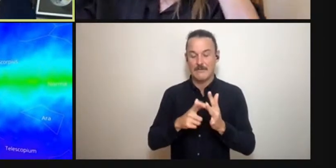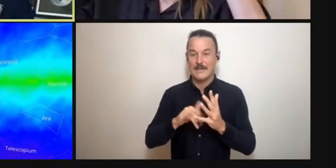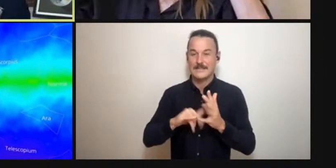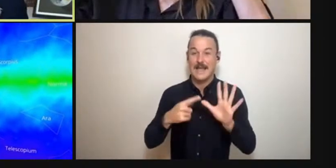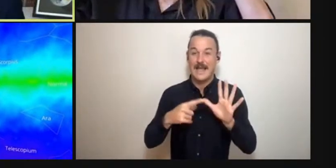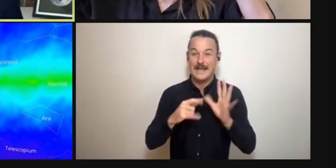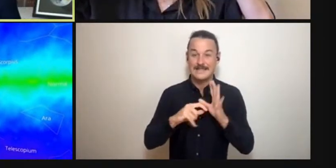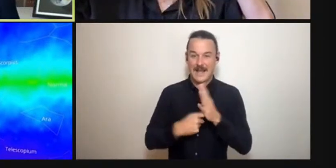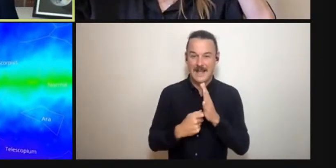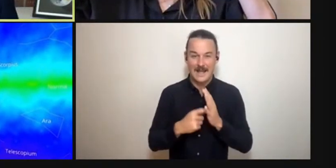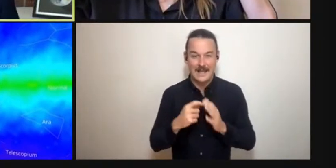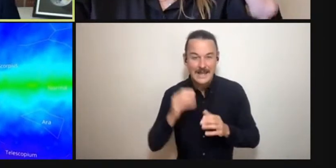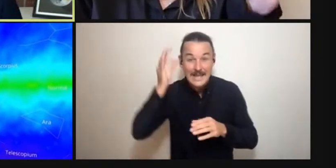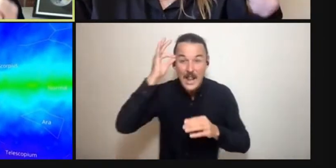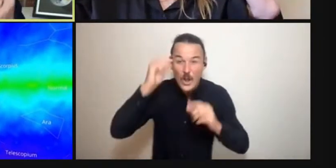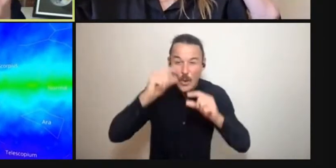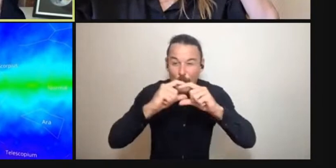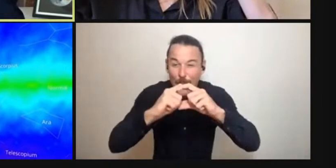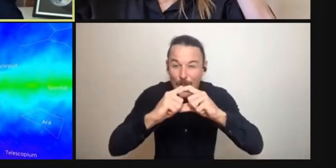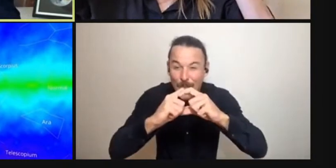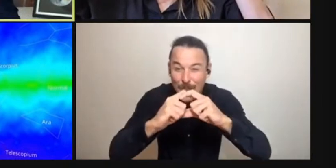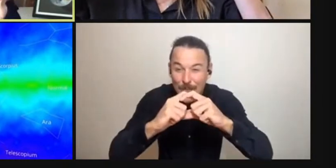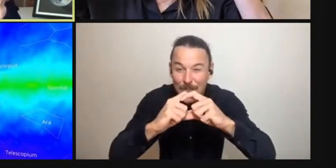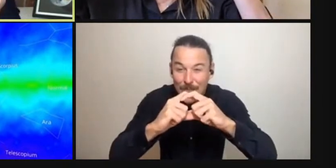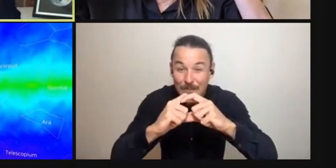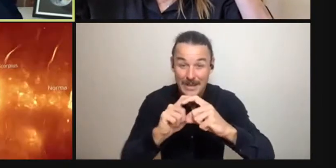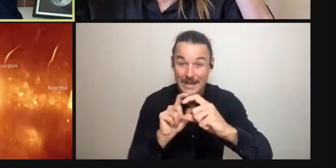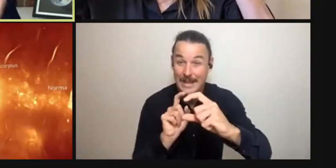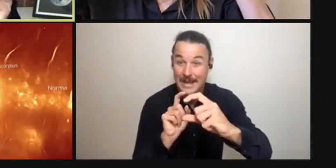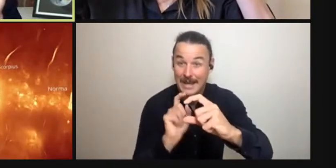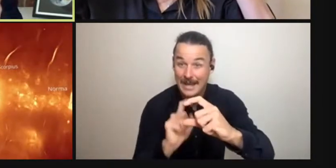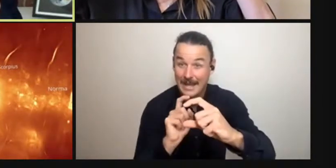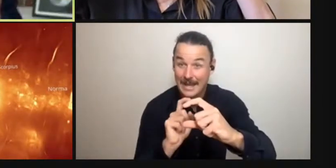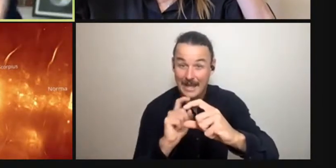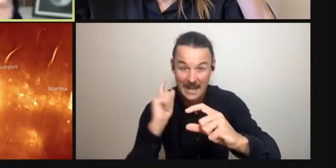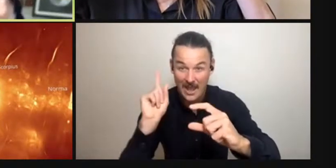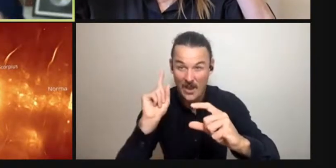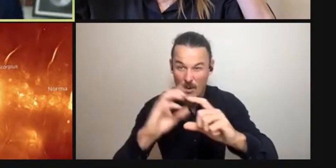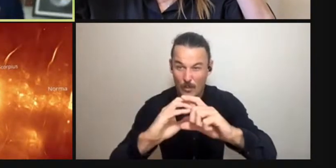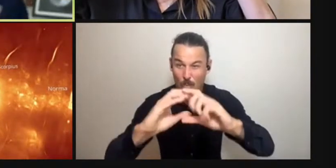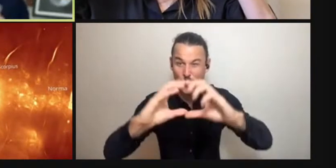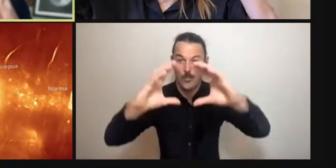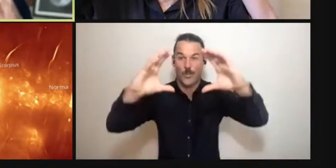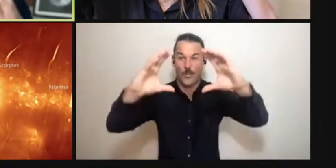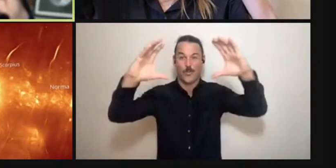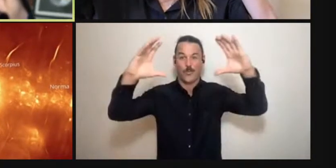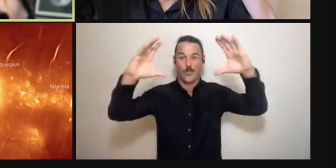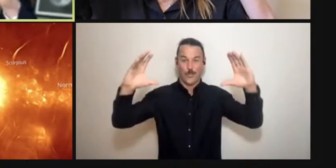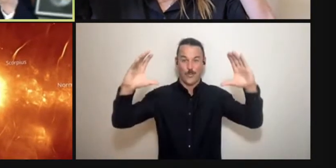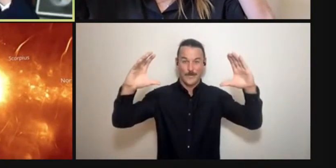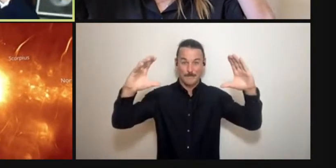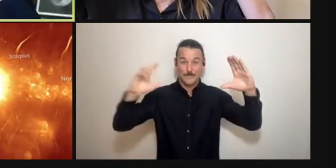Well, click the button and we'll zoom in now. And we're zooming in to a picture that was captured